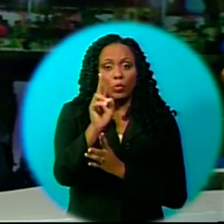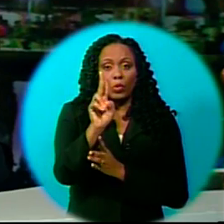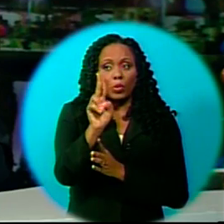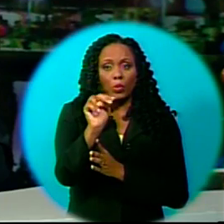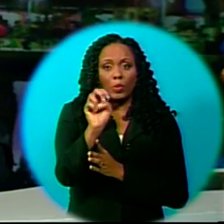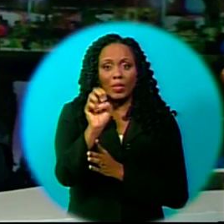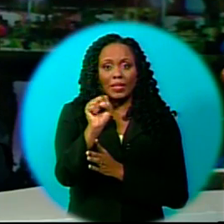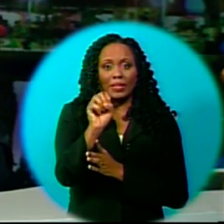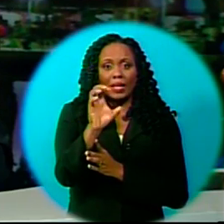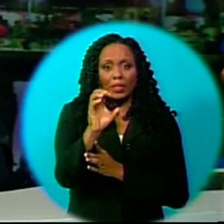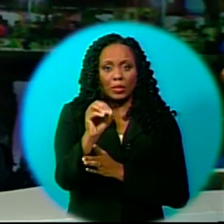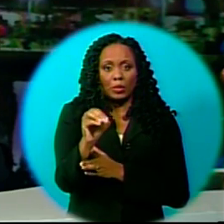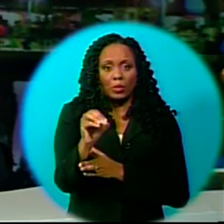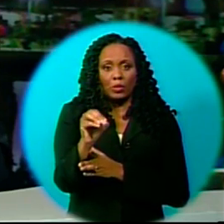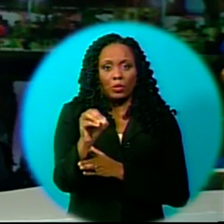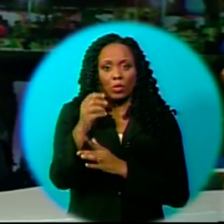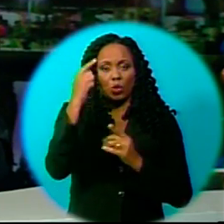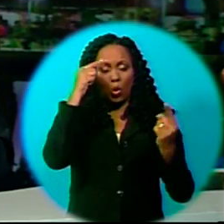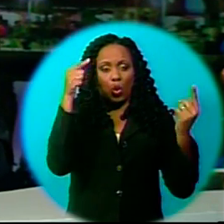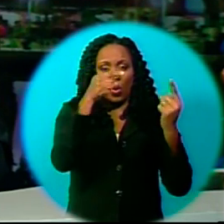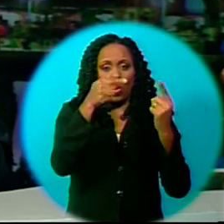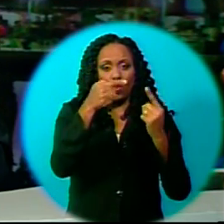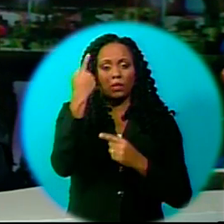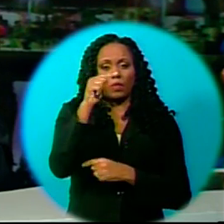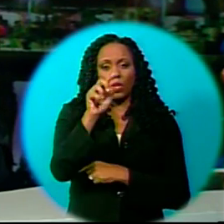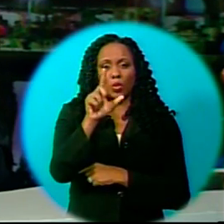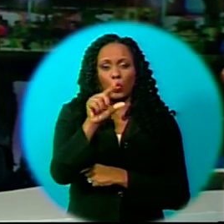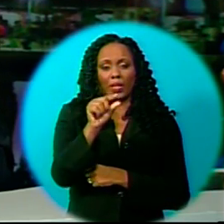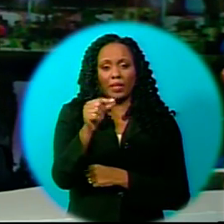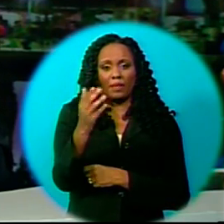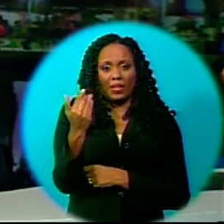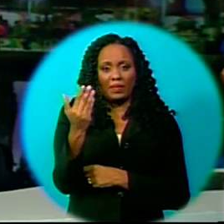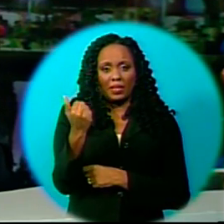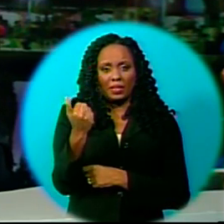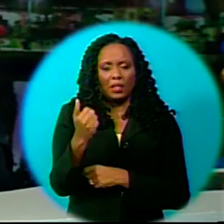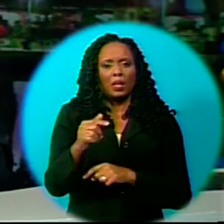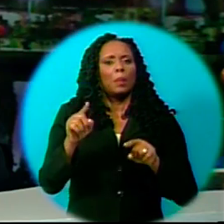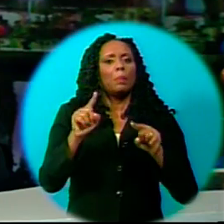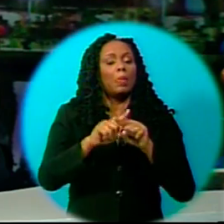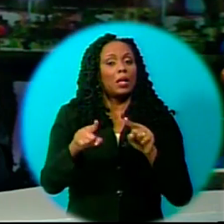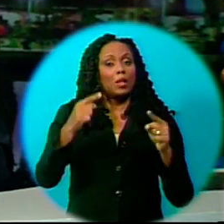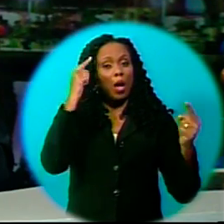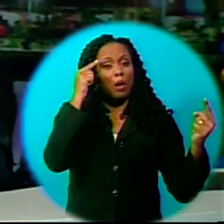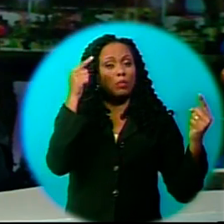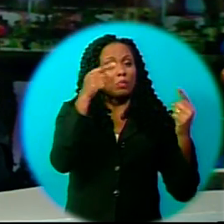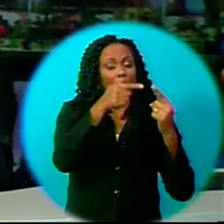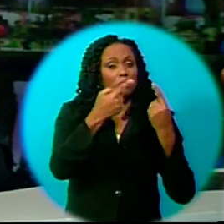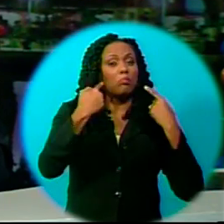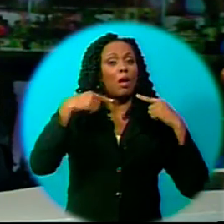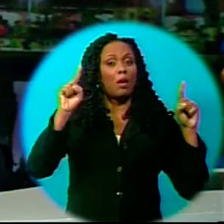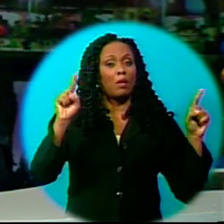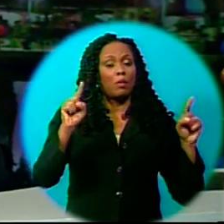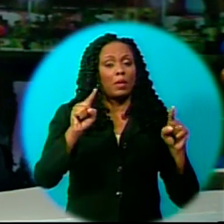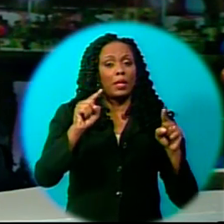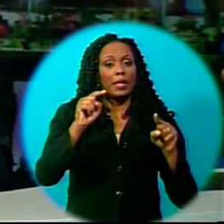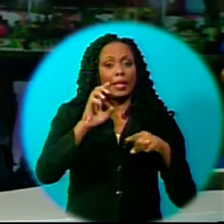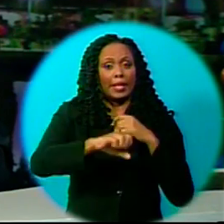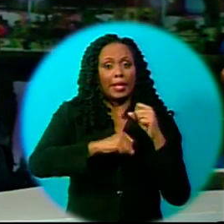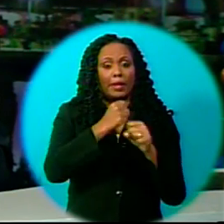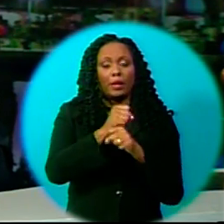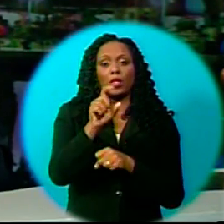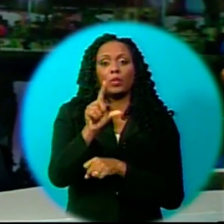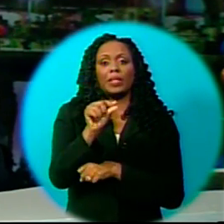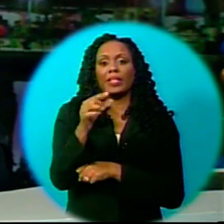set by 2015 as stipulated. However, the specifications for that particular objective will be met by